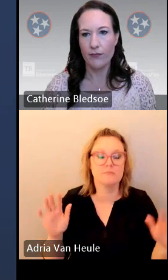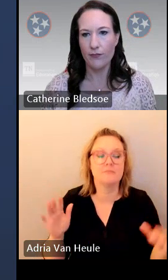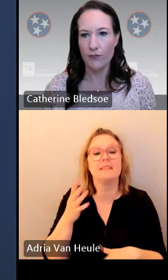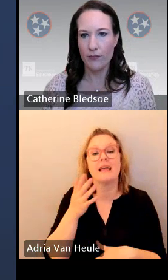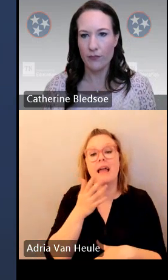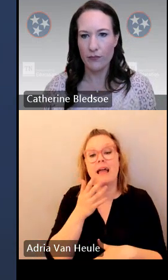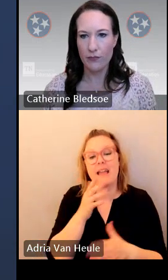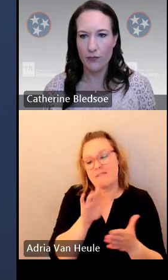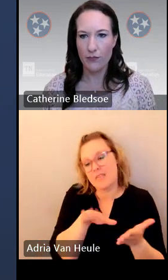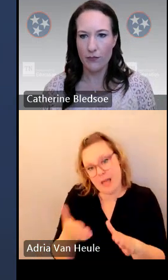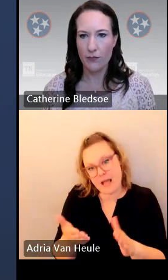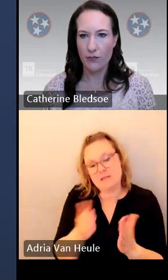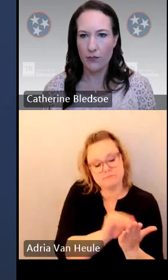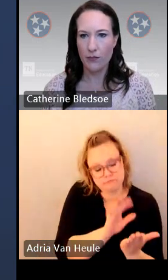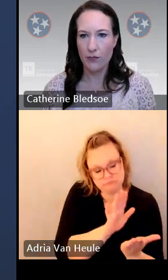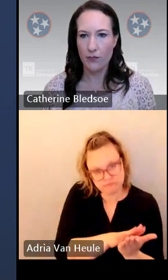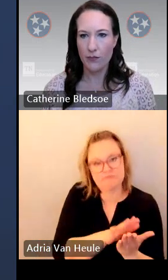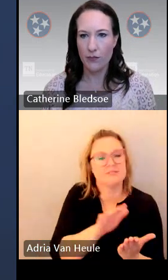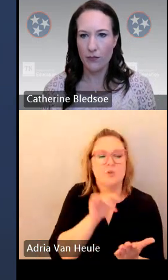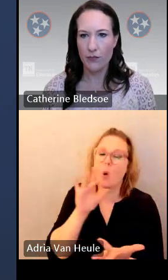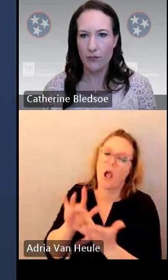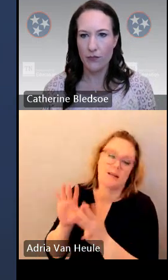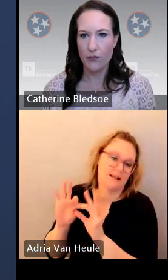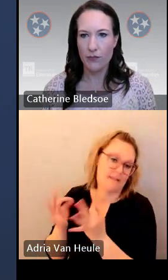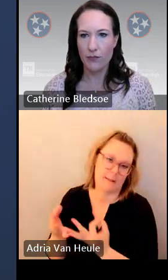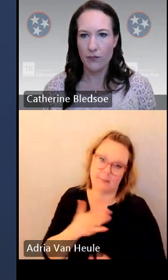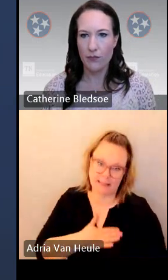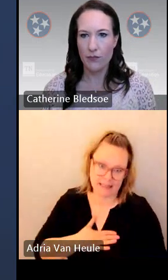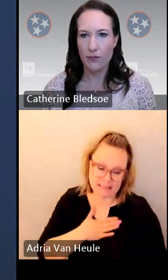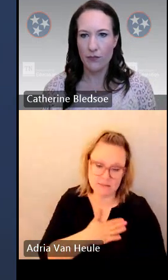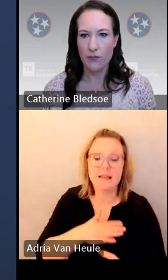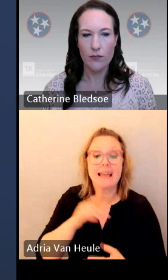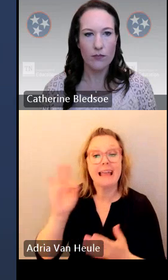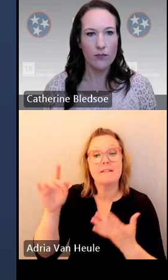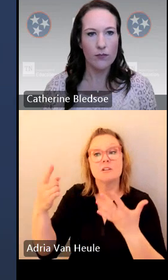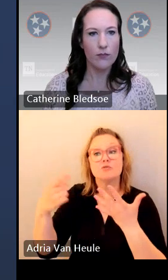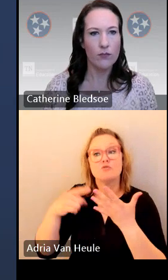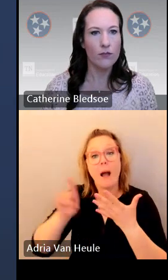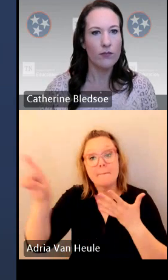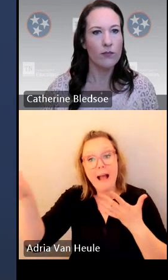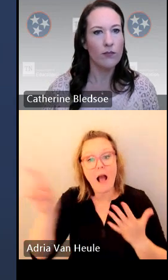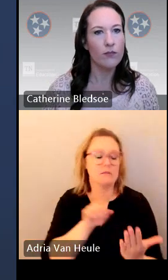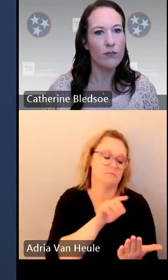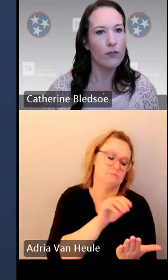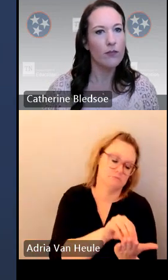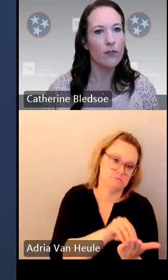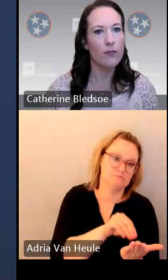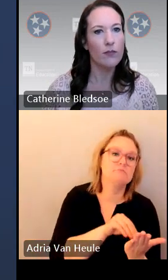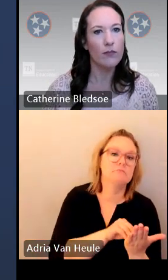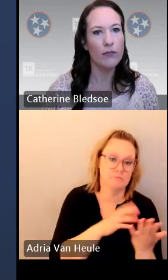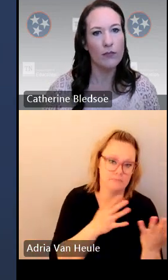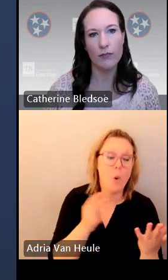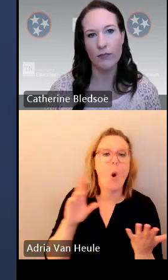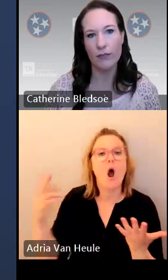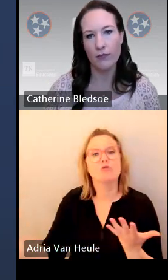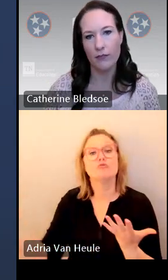them from the denominator so we don't have to worry about them. And questions we've received about families or students